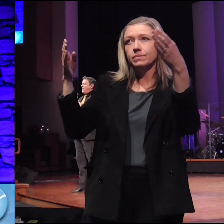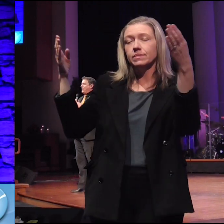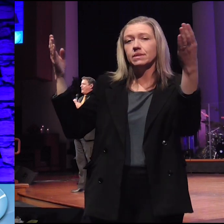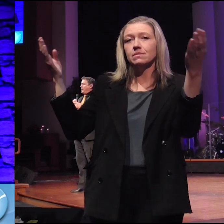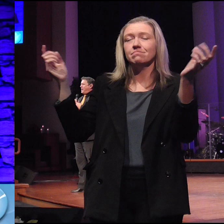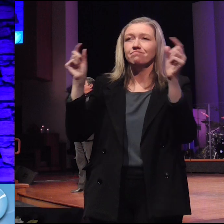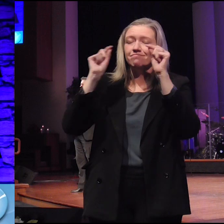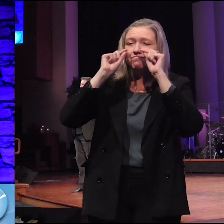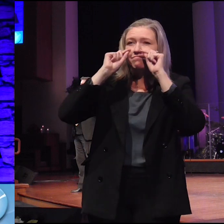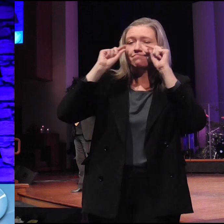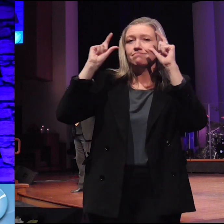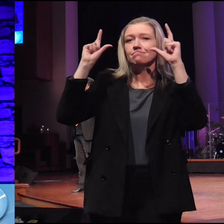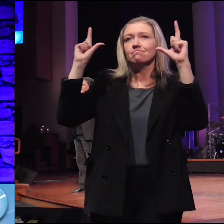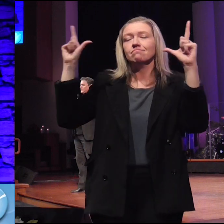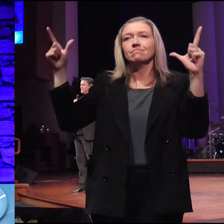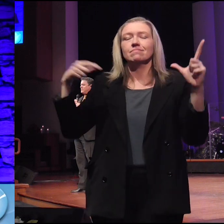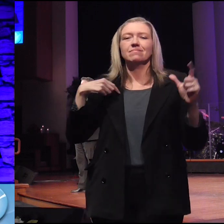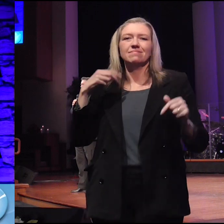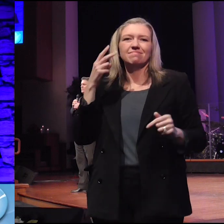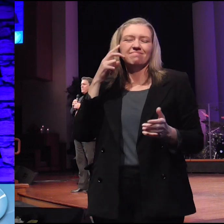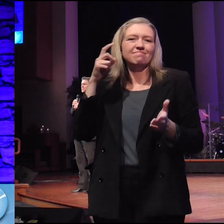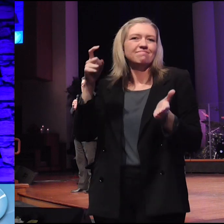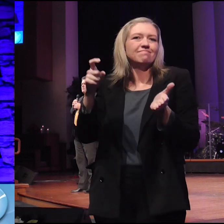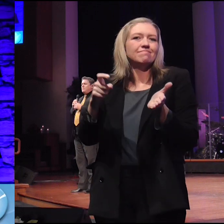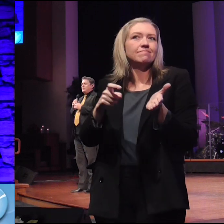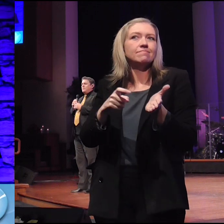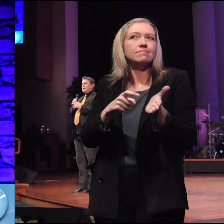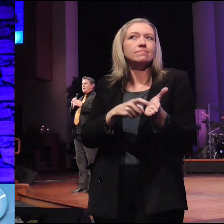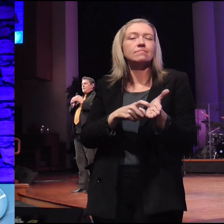open my eyes and see